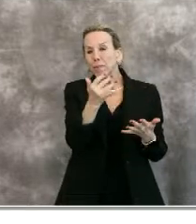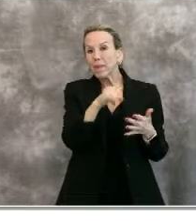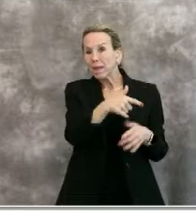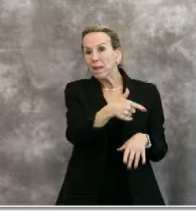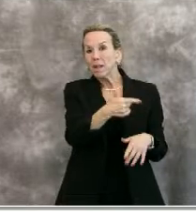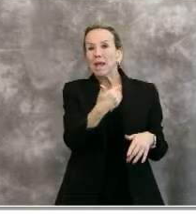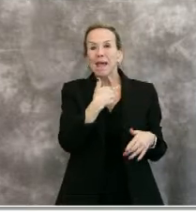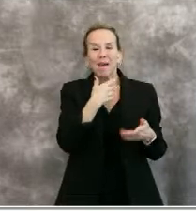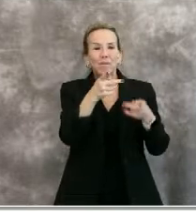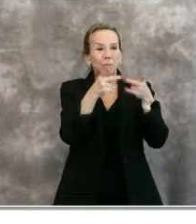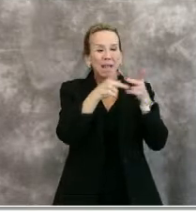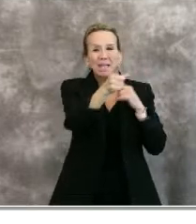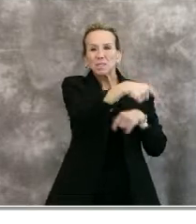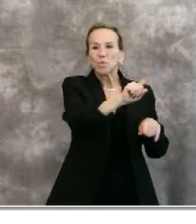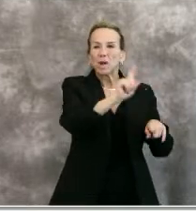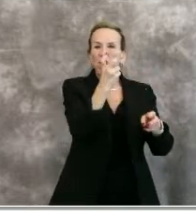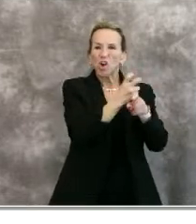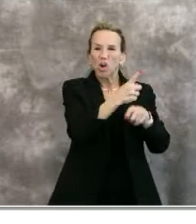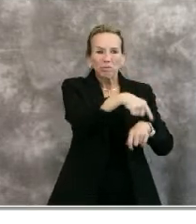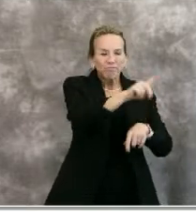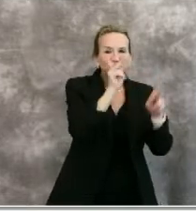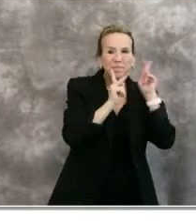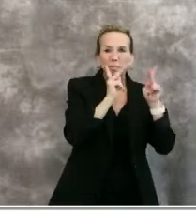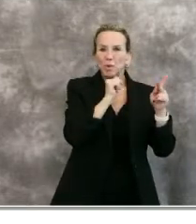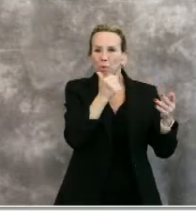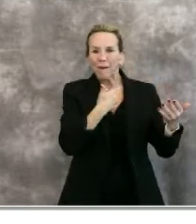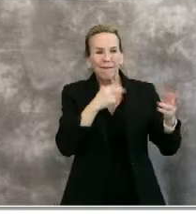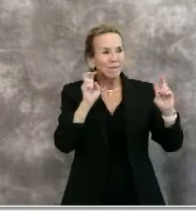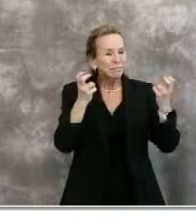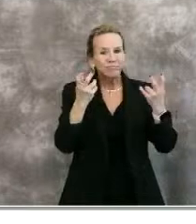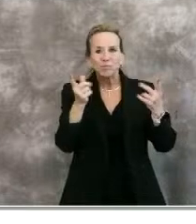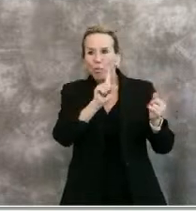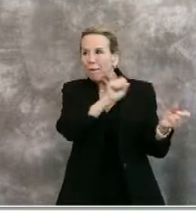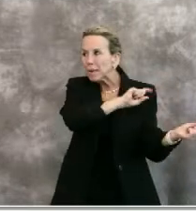the underserved populations. In the next slide,